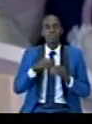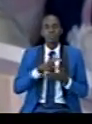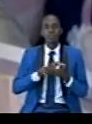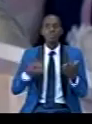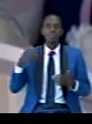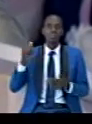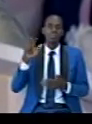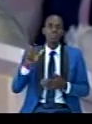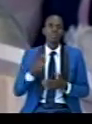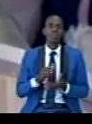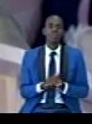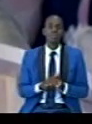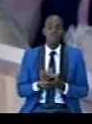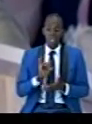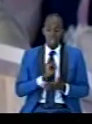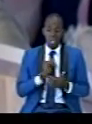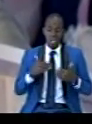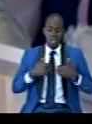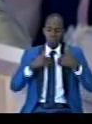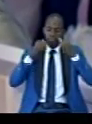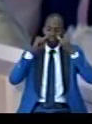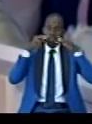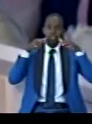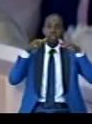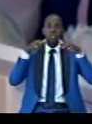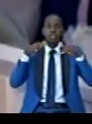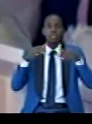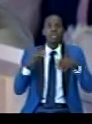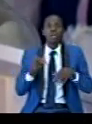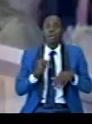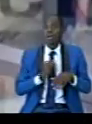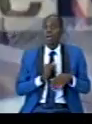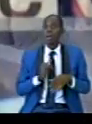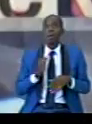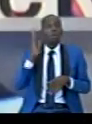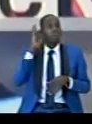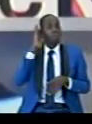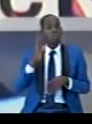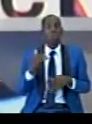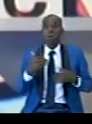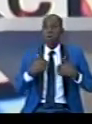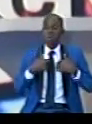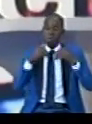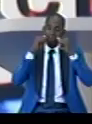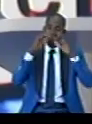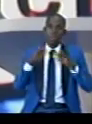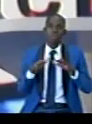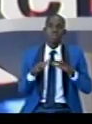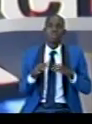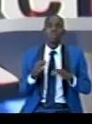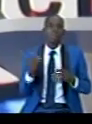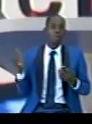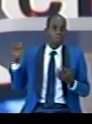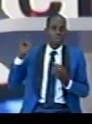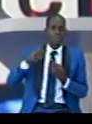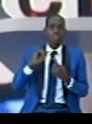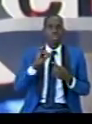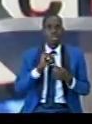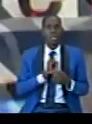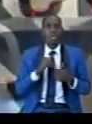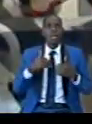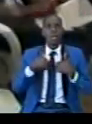13, I had fainted. I would have fainted unless I had believed to see